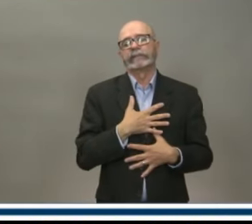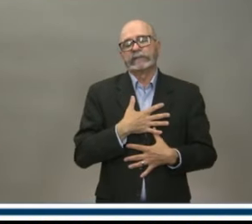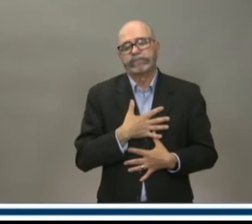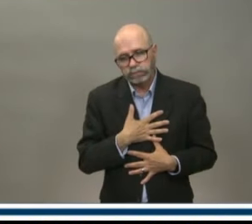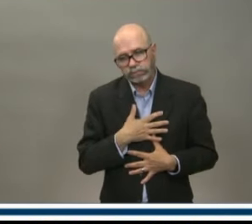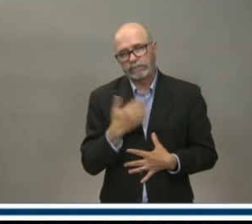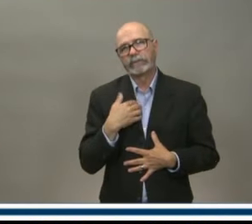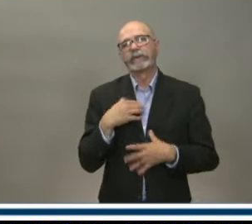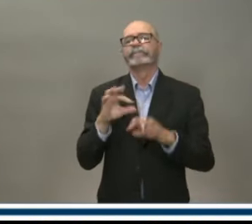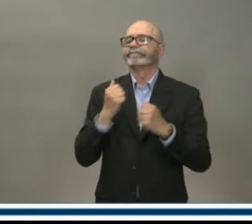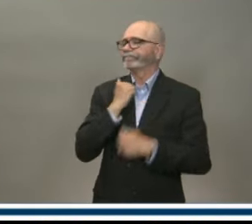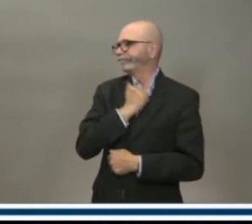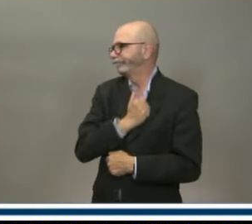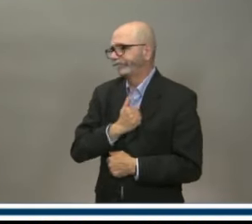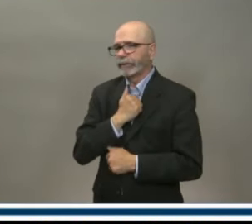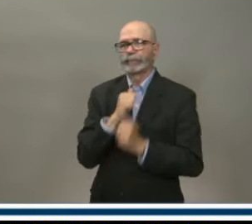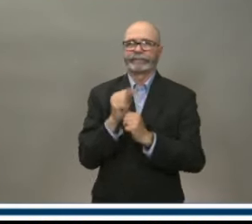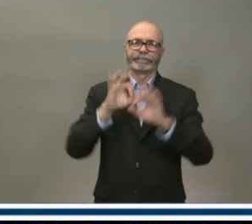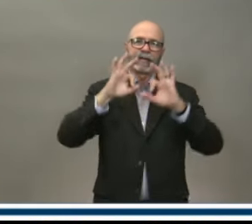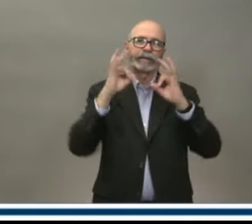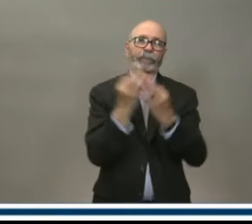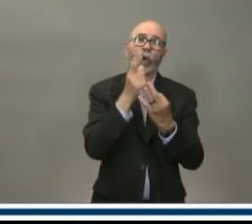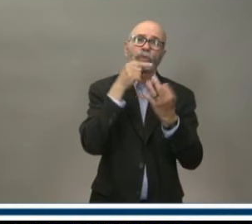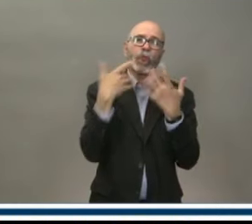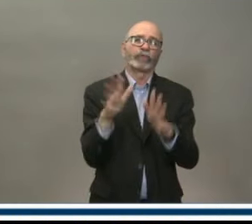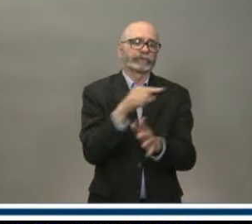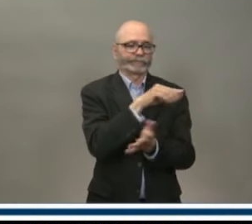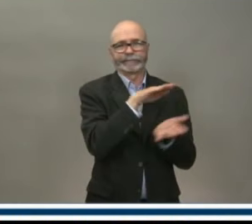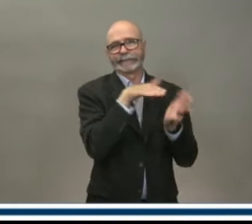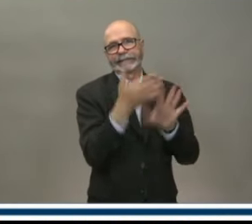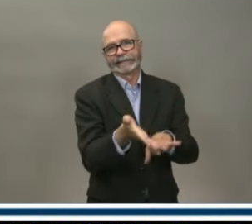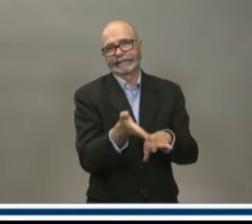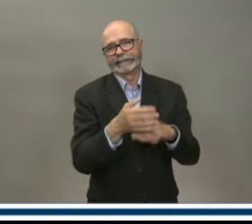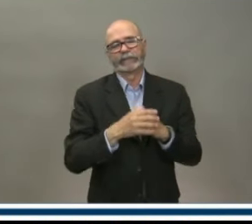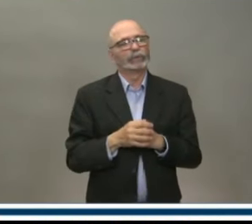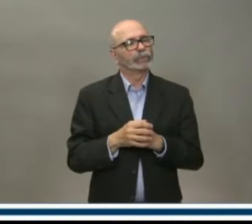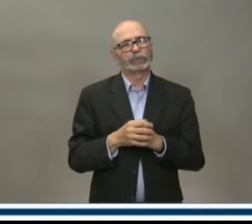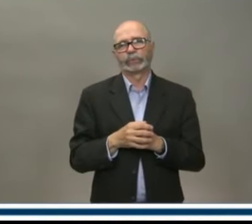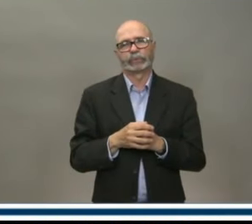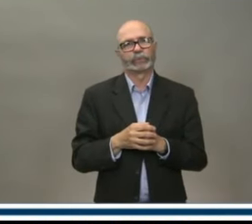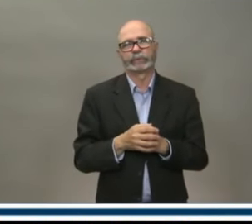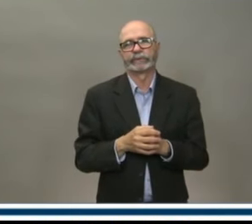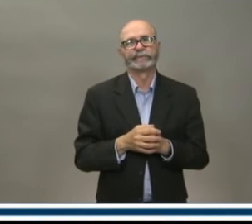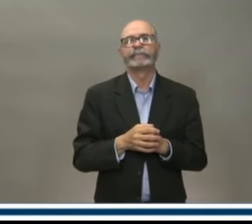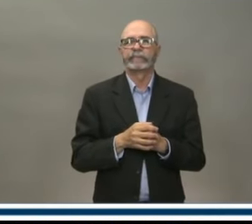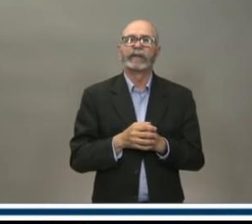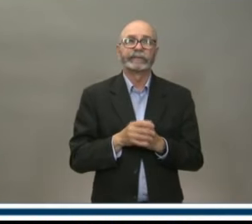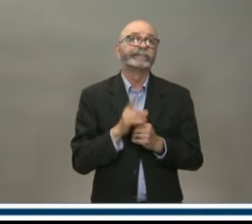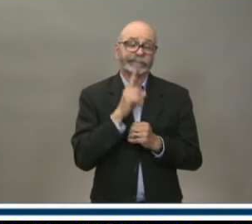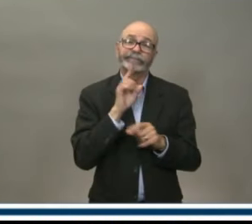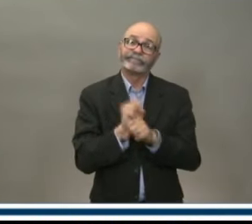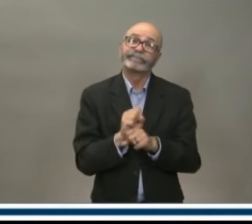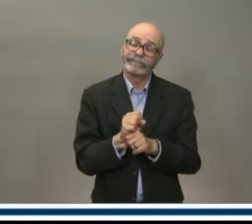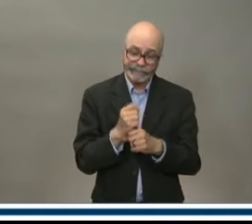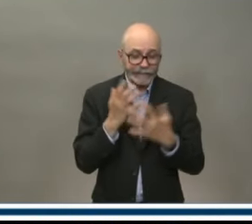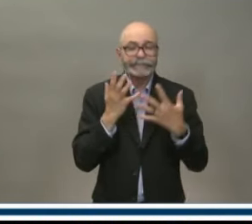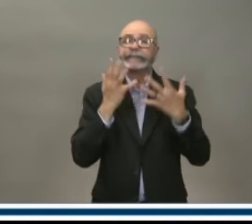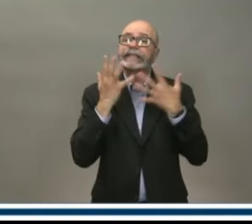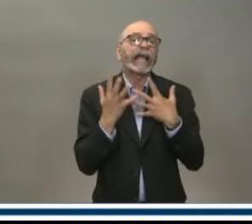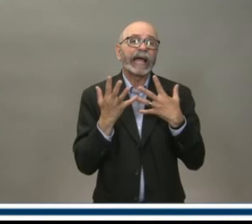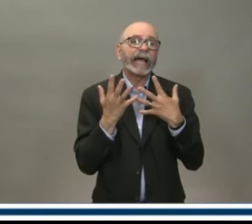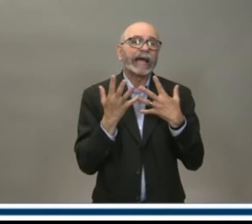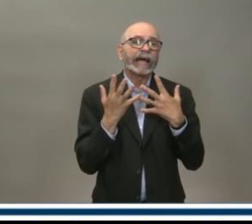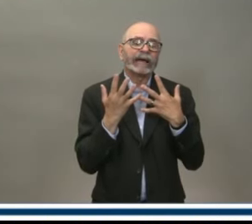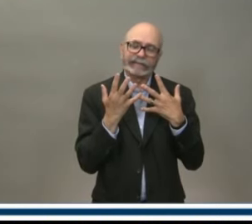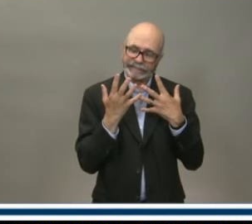who have lost loved ones. It is tragic, and we just have to move forward. We